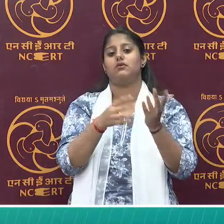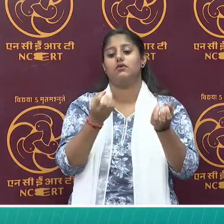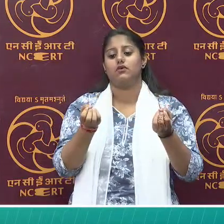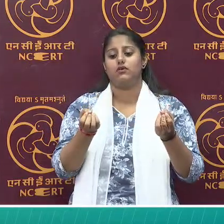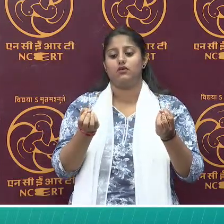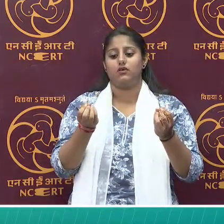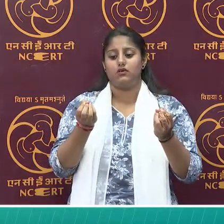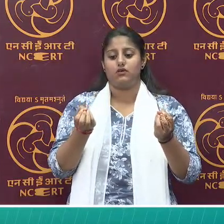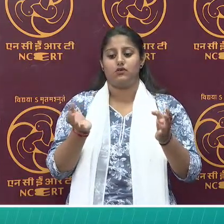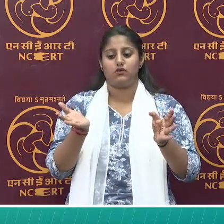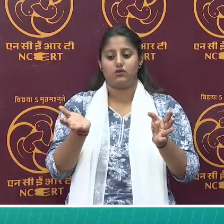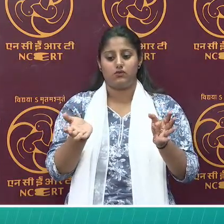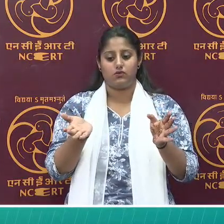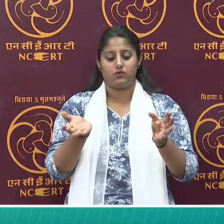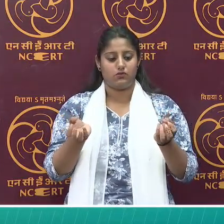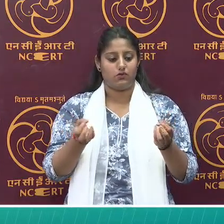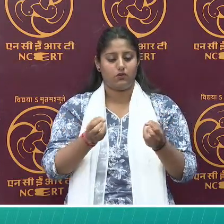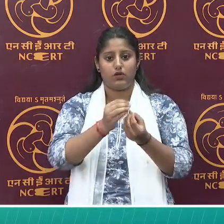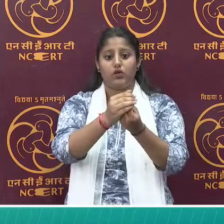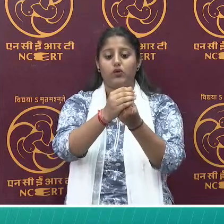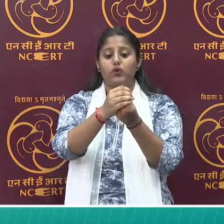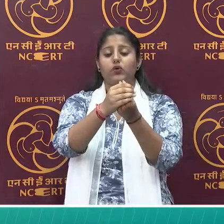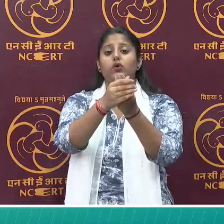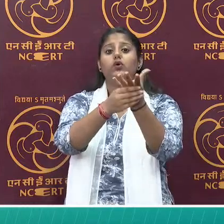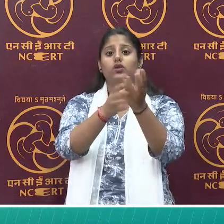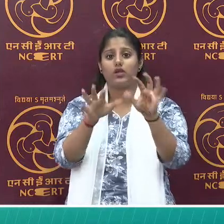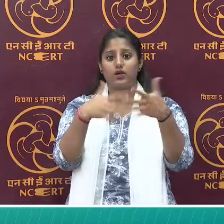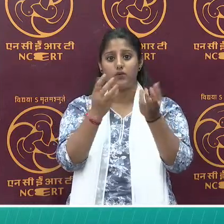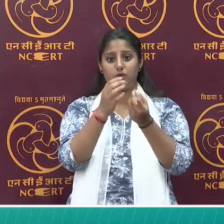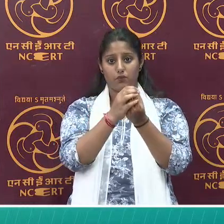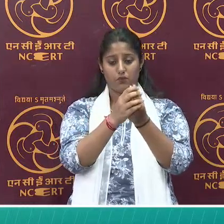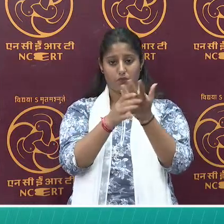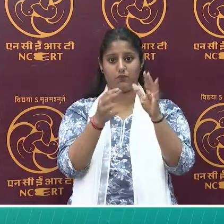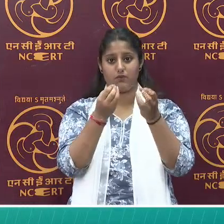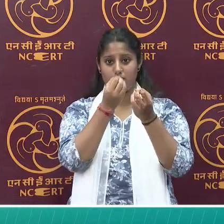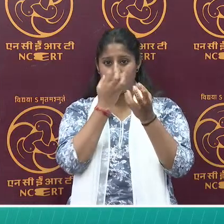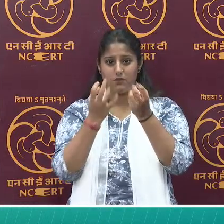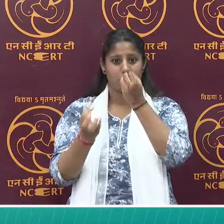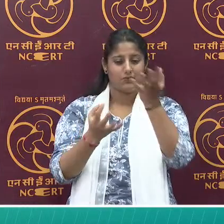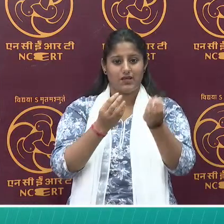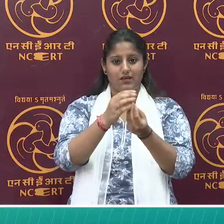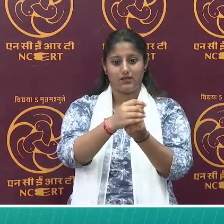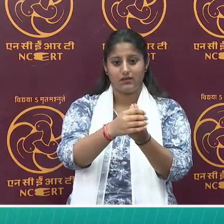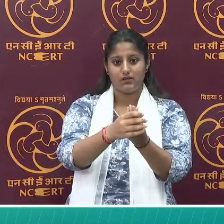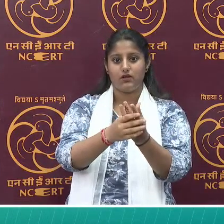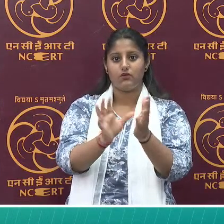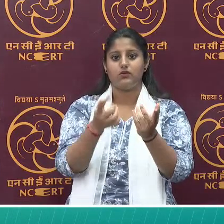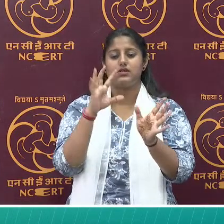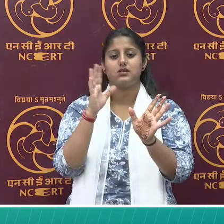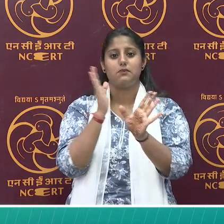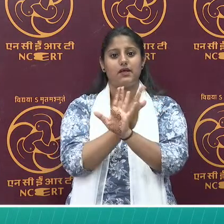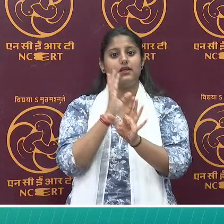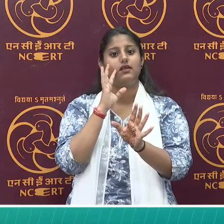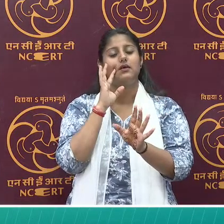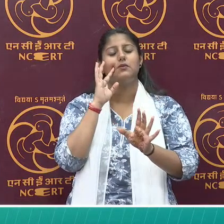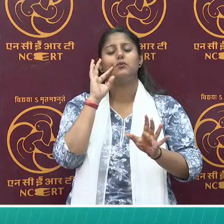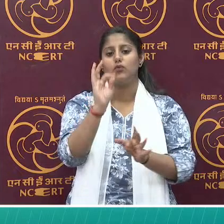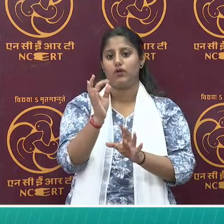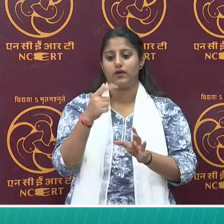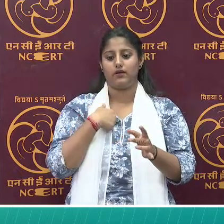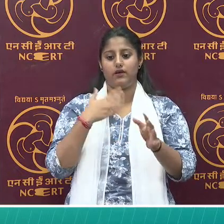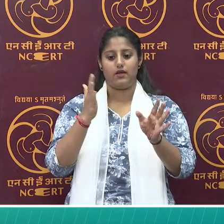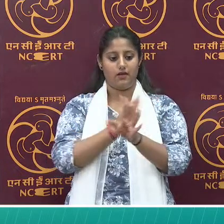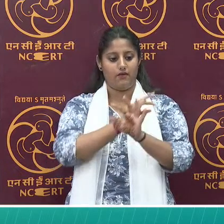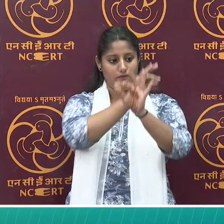to say grow crops or say plantation, if we are doing, it's very much required we should prepare